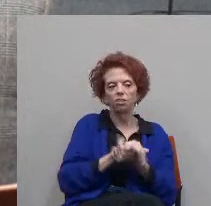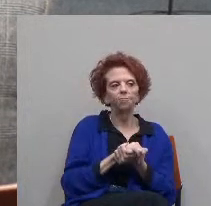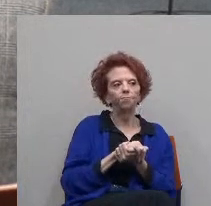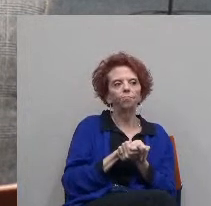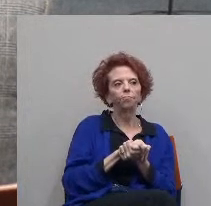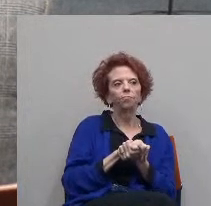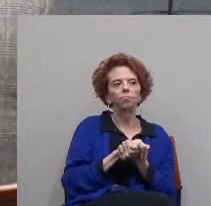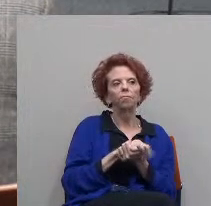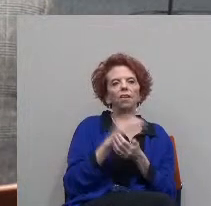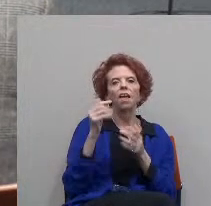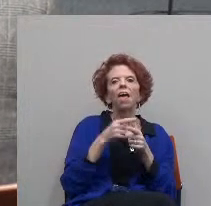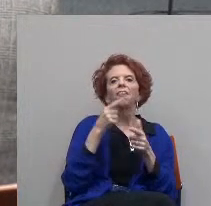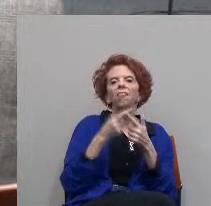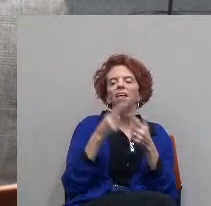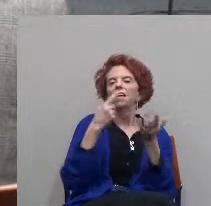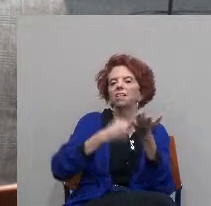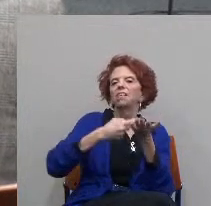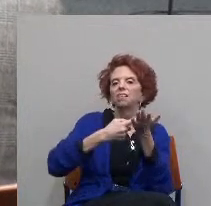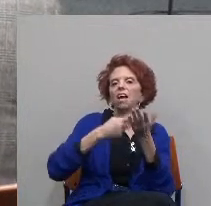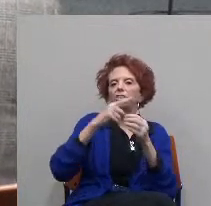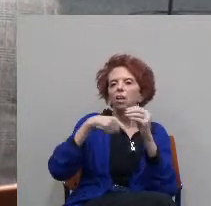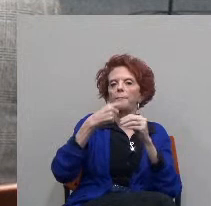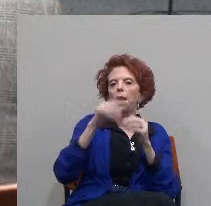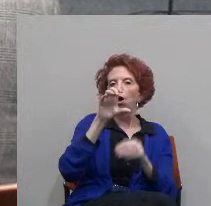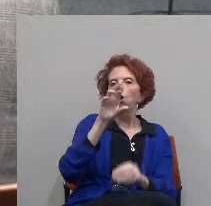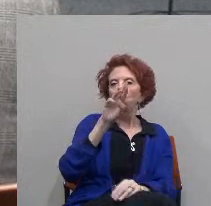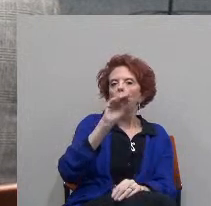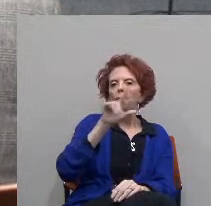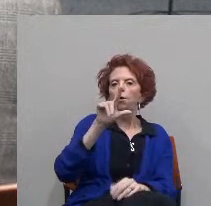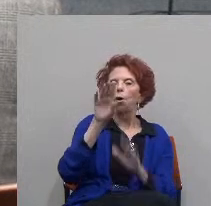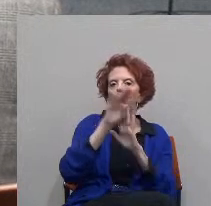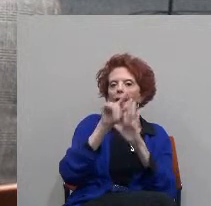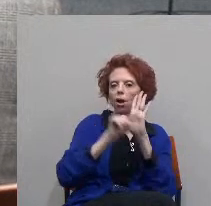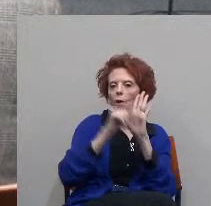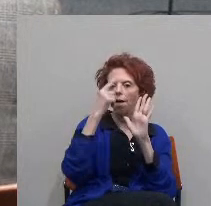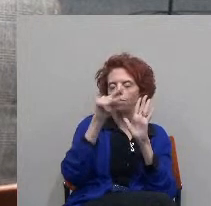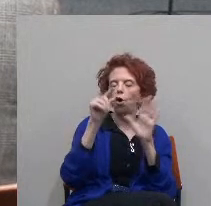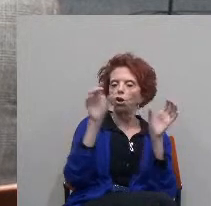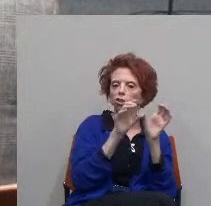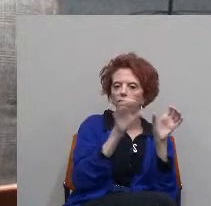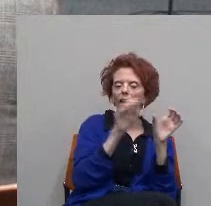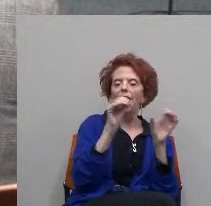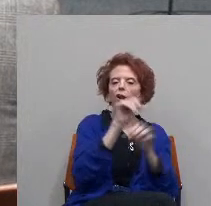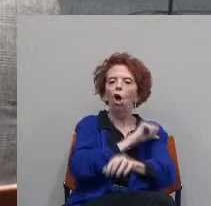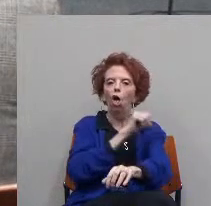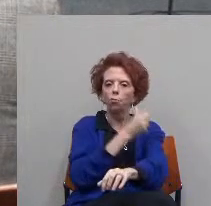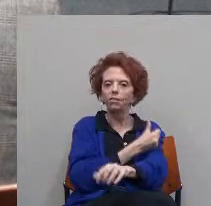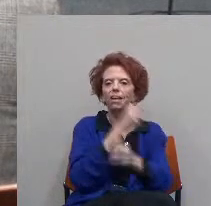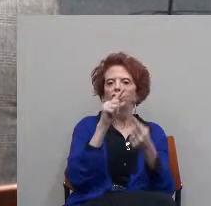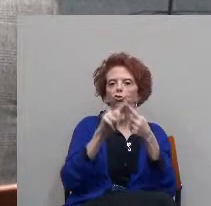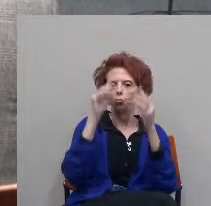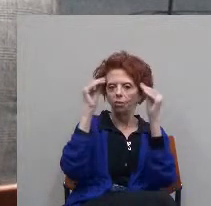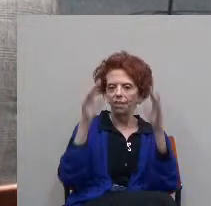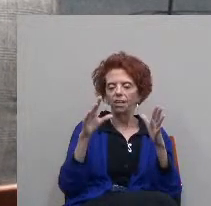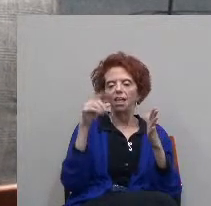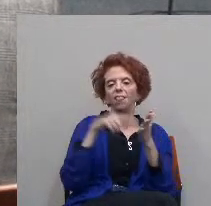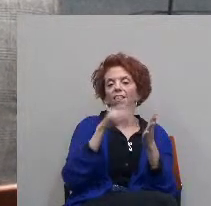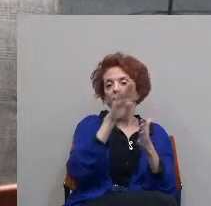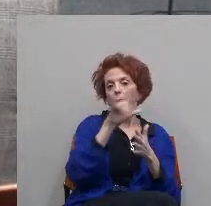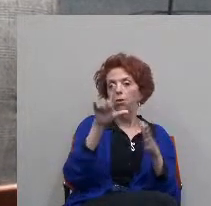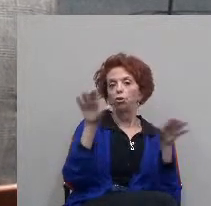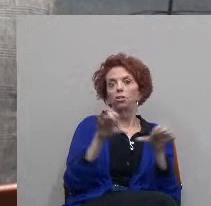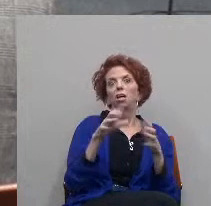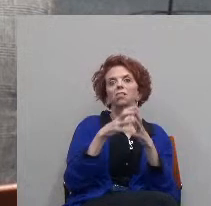psychologists. And then there's discussion around the criminal background checks for certification and authorizations to teach. So this bill does